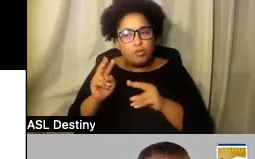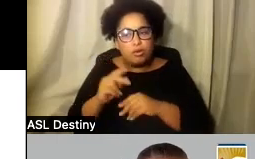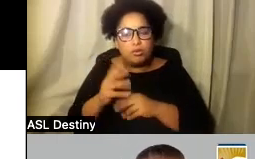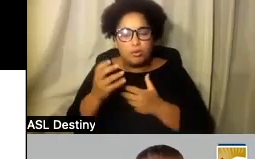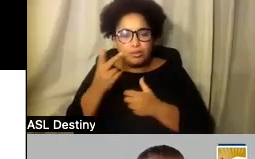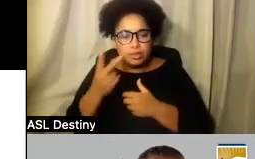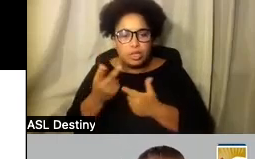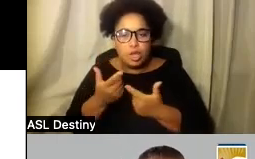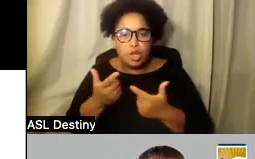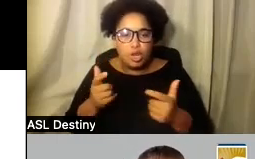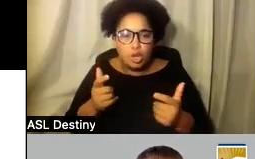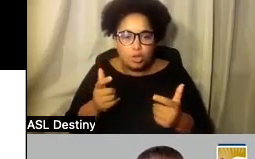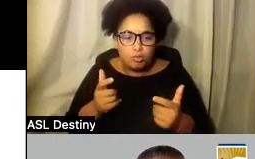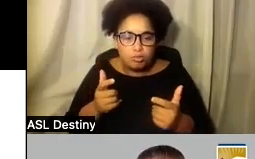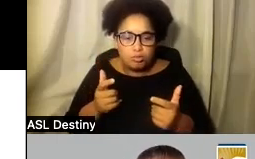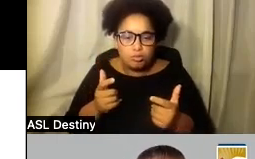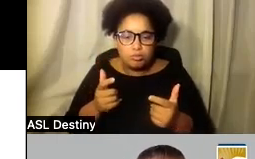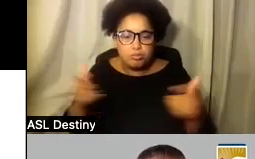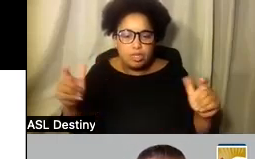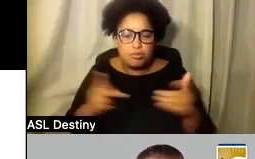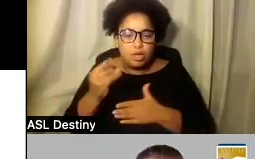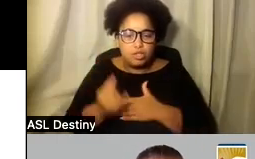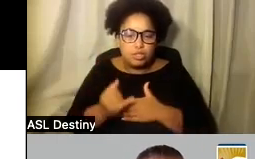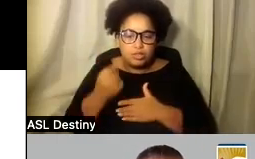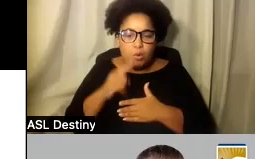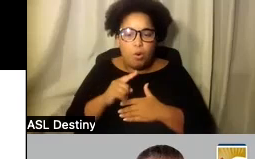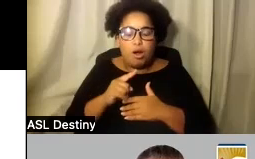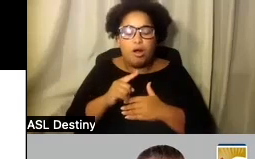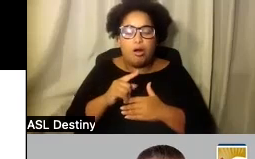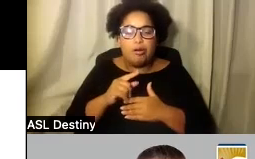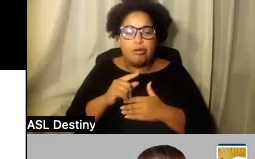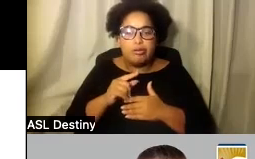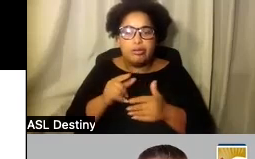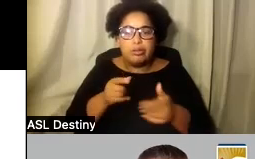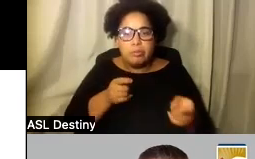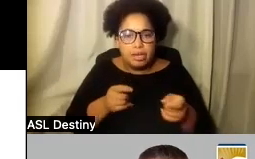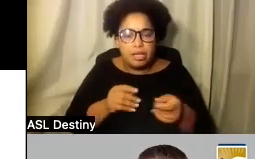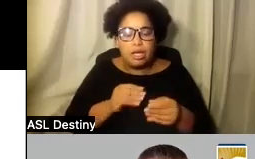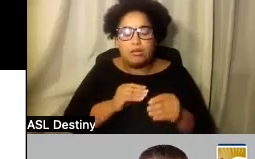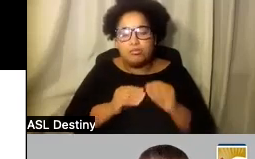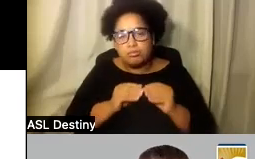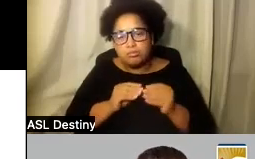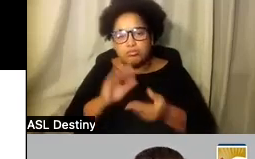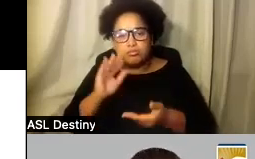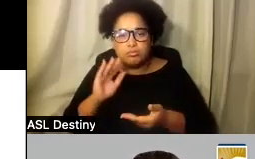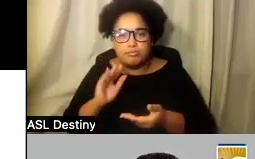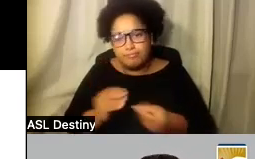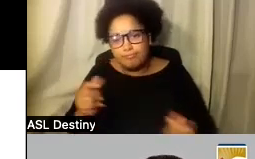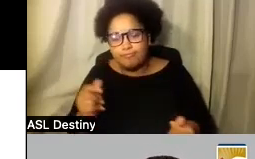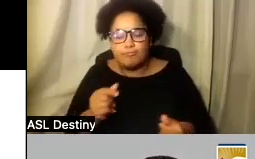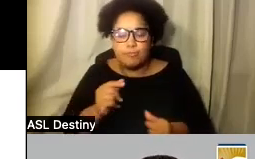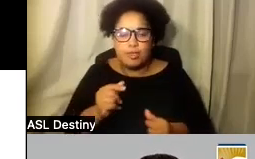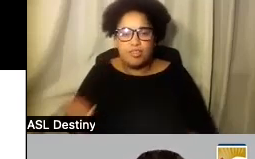large scale projects to mitigate those wildfires from occurring. So down there at